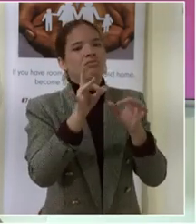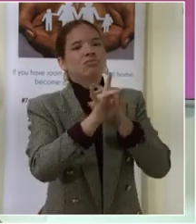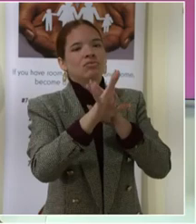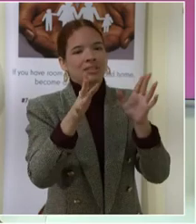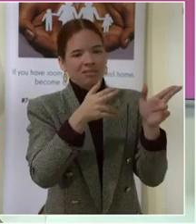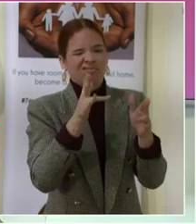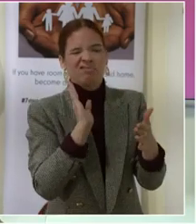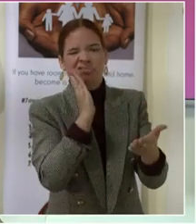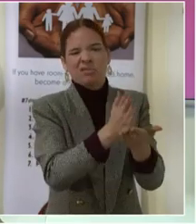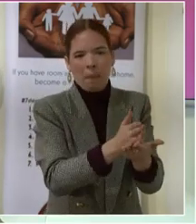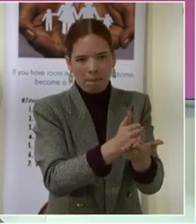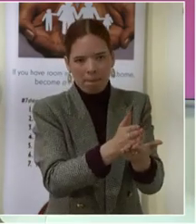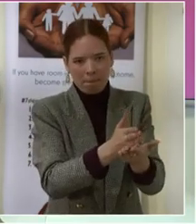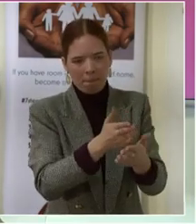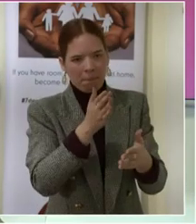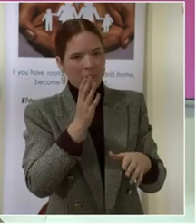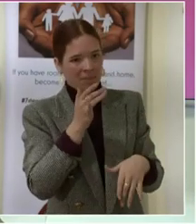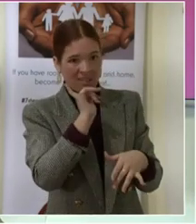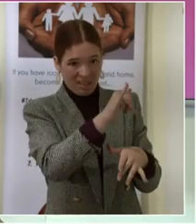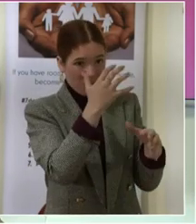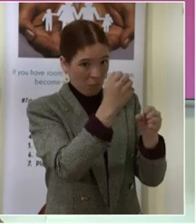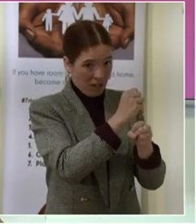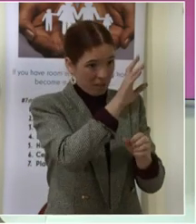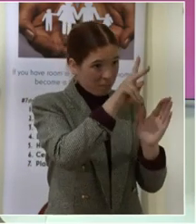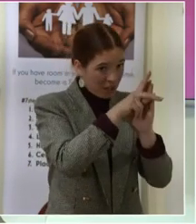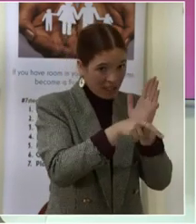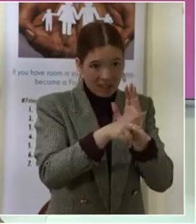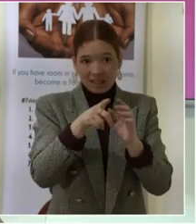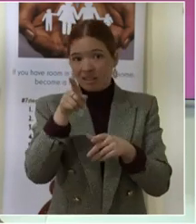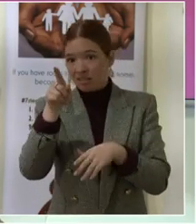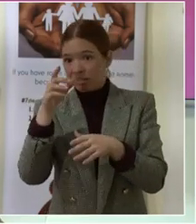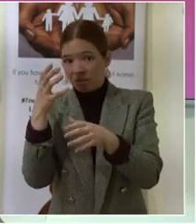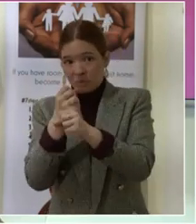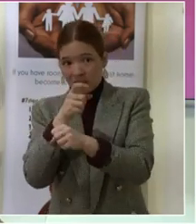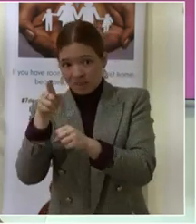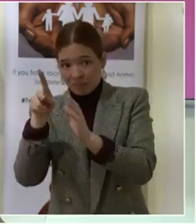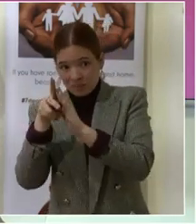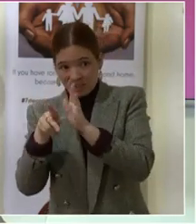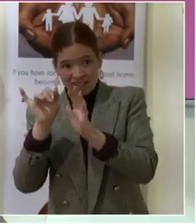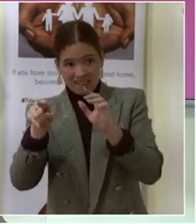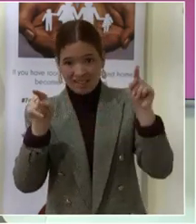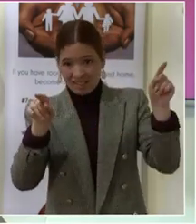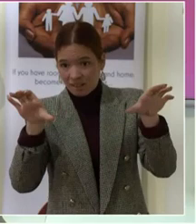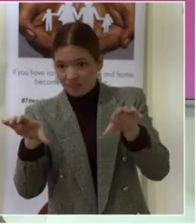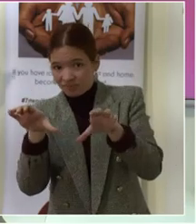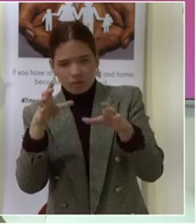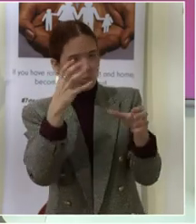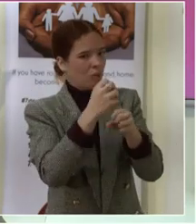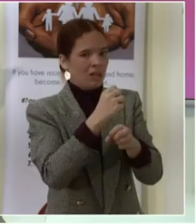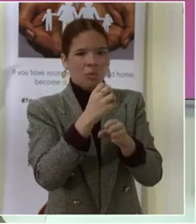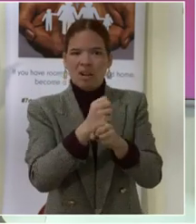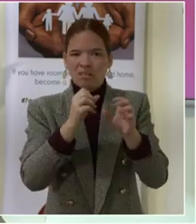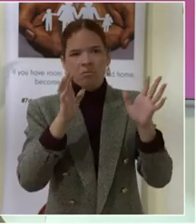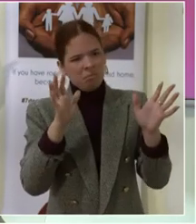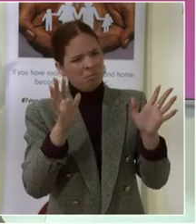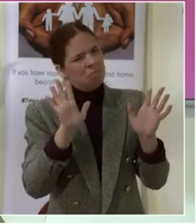policy expertise to bear on the operations of this relatively new